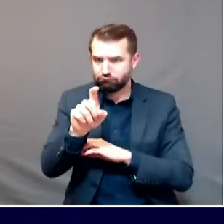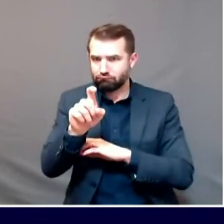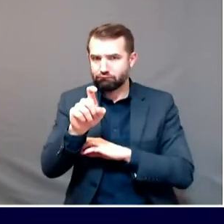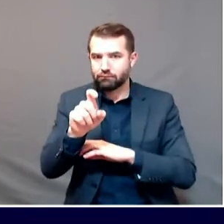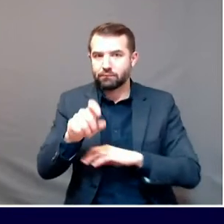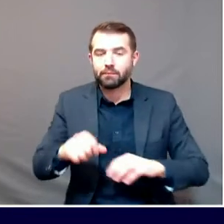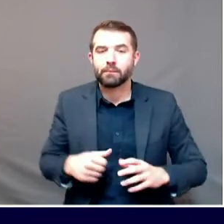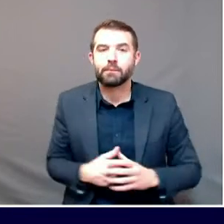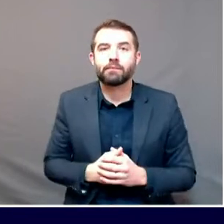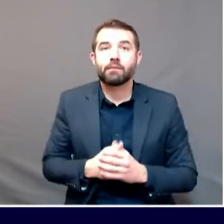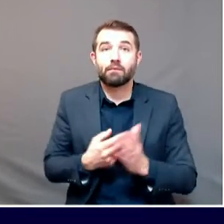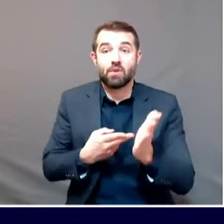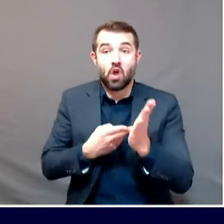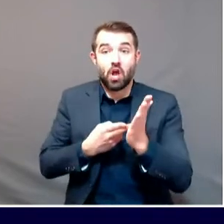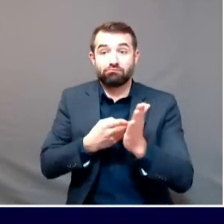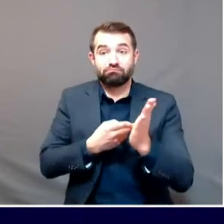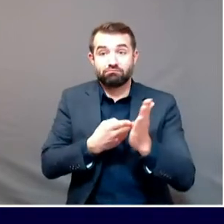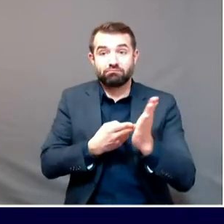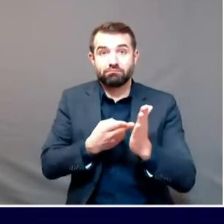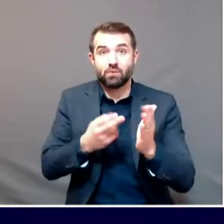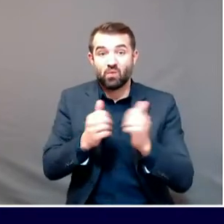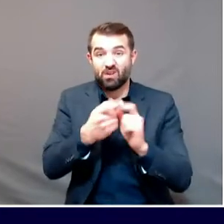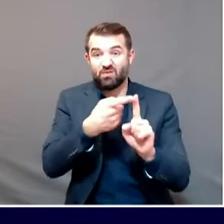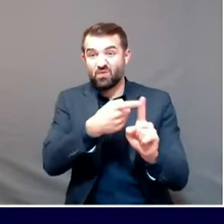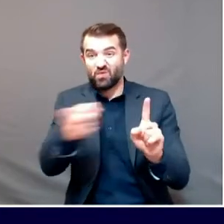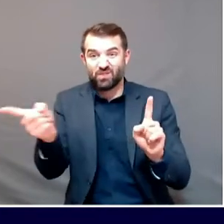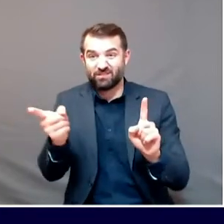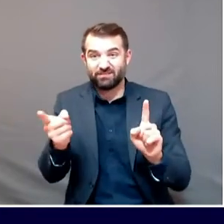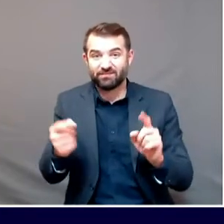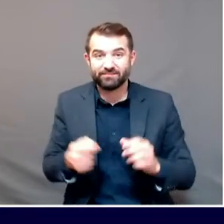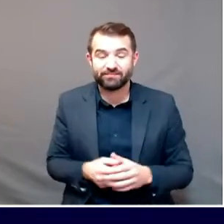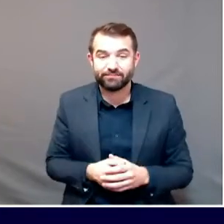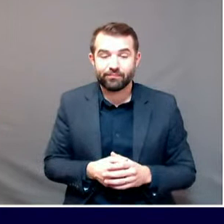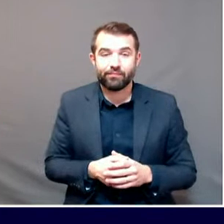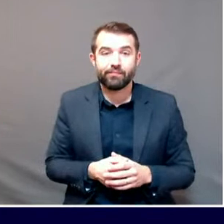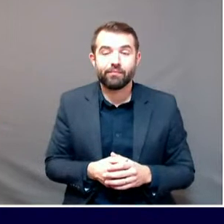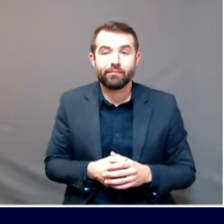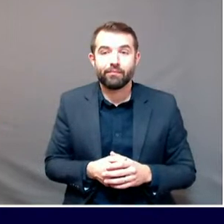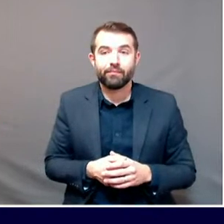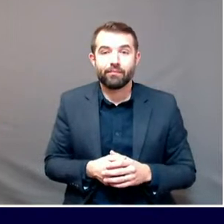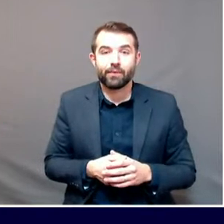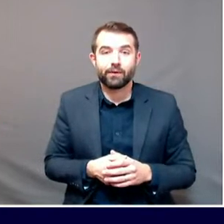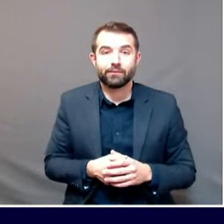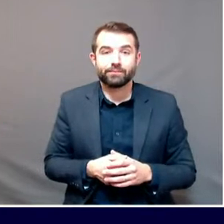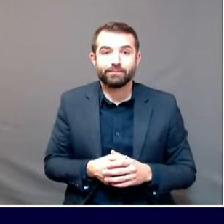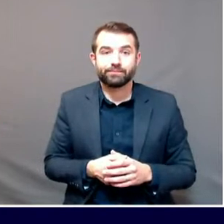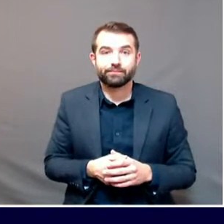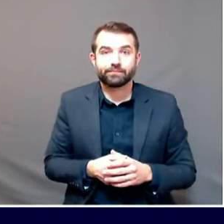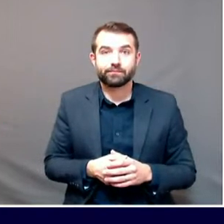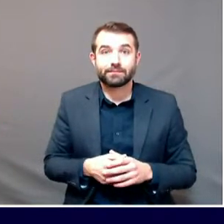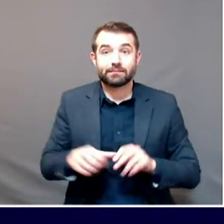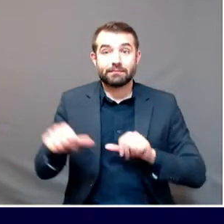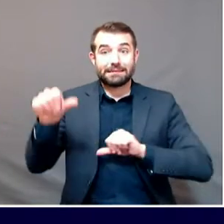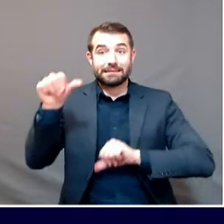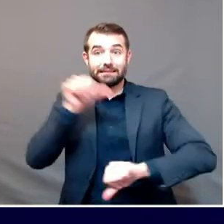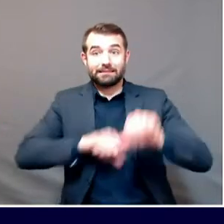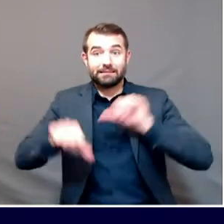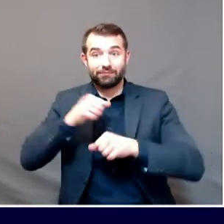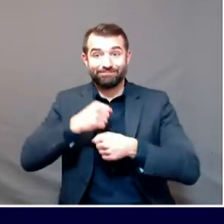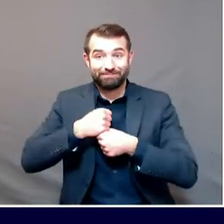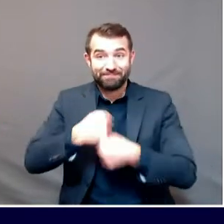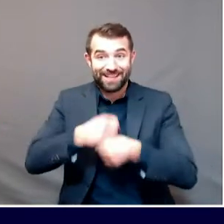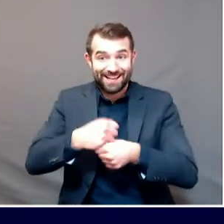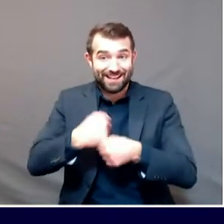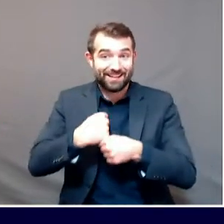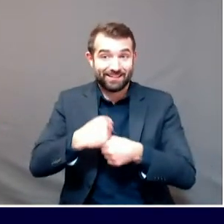honest appraisal of that. Let me start by observing one thing. The development of these vaccines, be it the Pfizer vaccine or the candidate